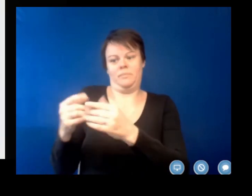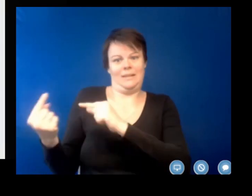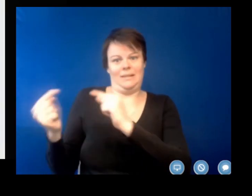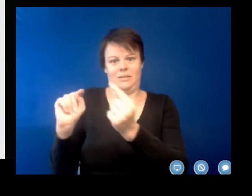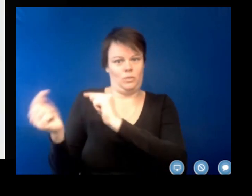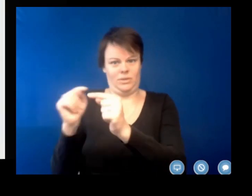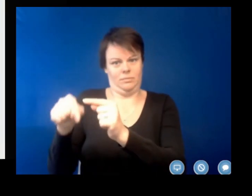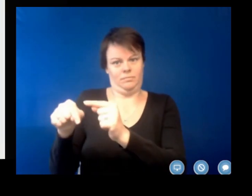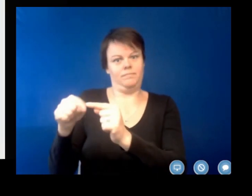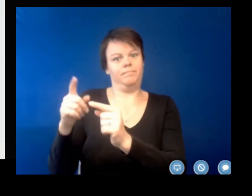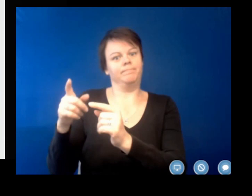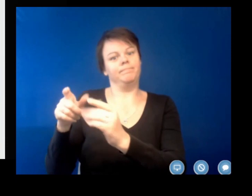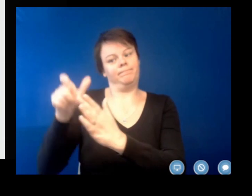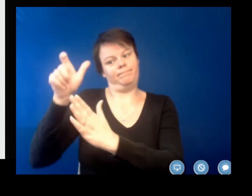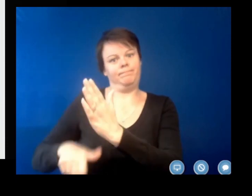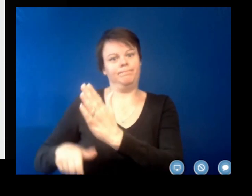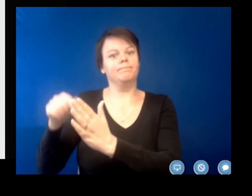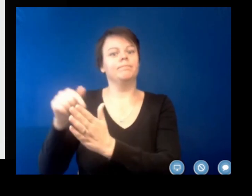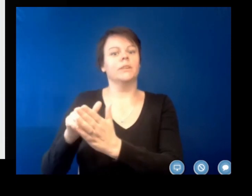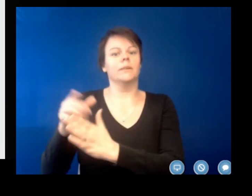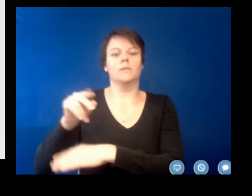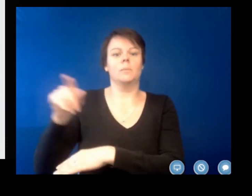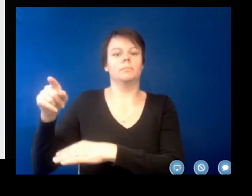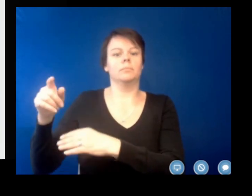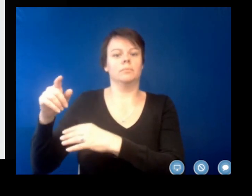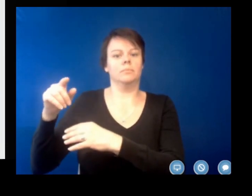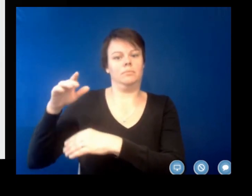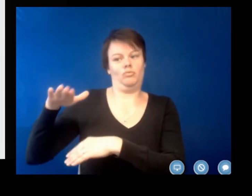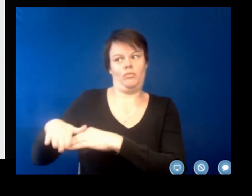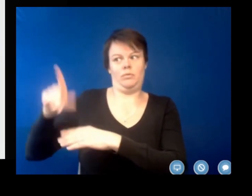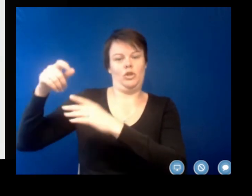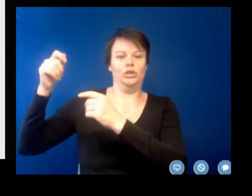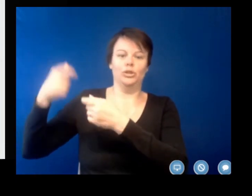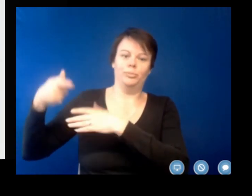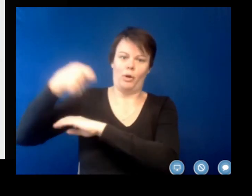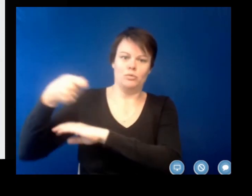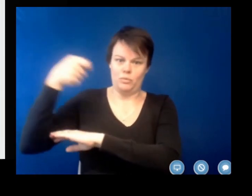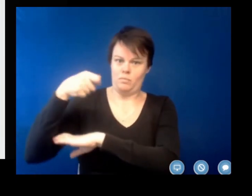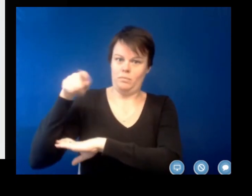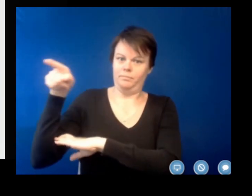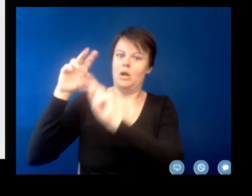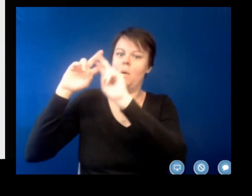finding is the orientation towards authenticity. In the samples, we